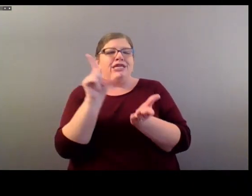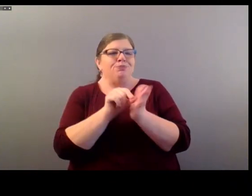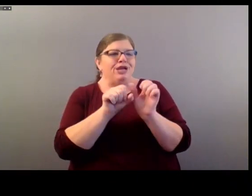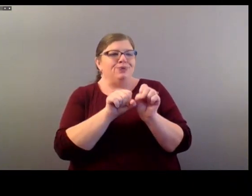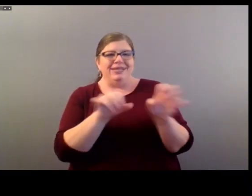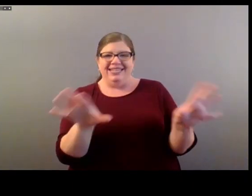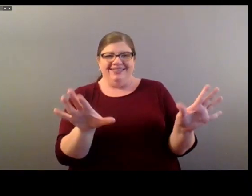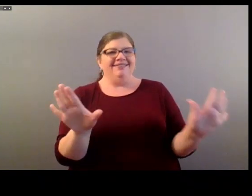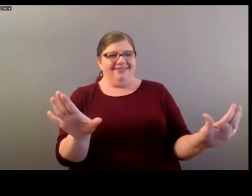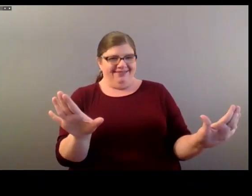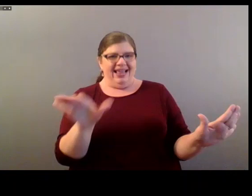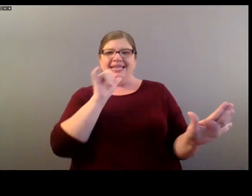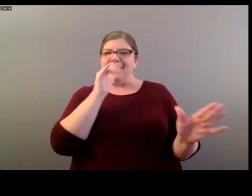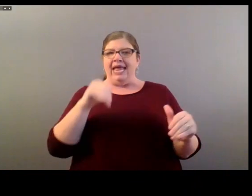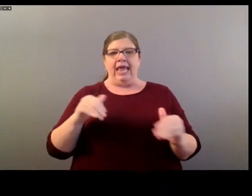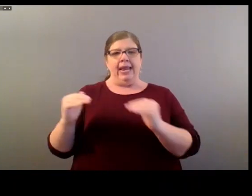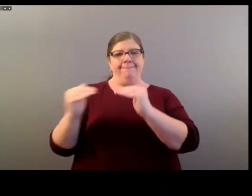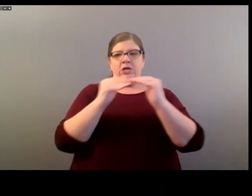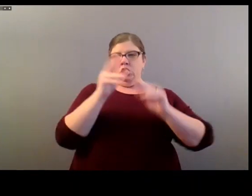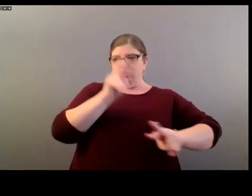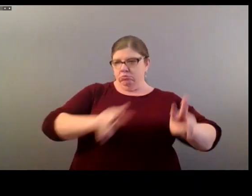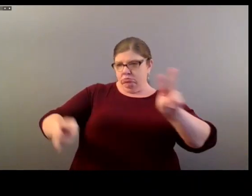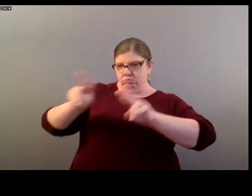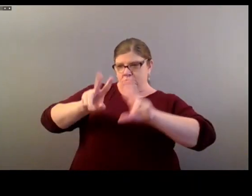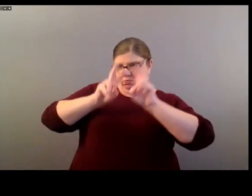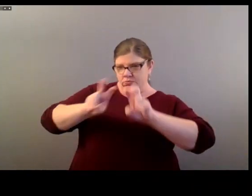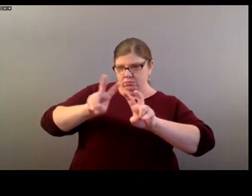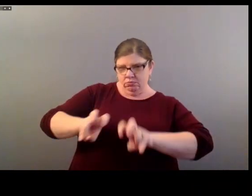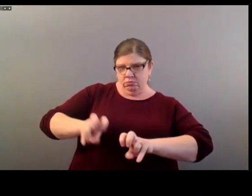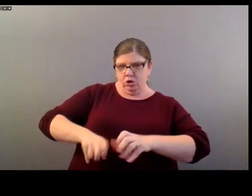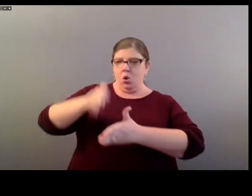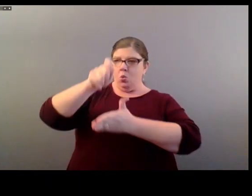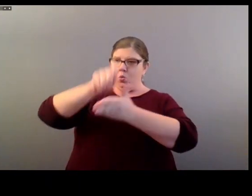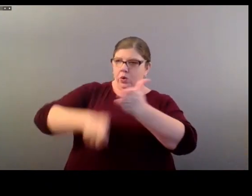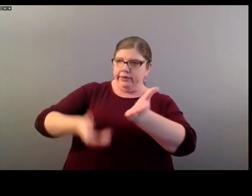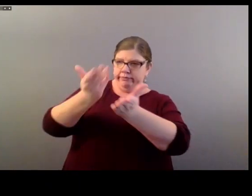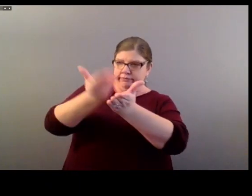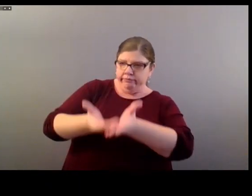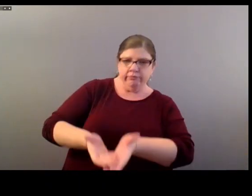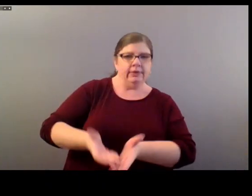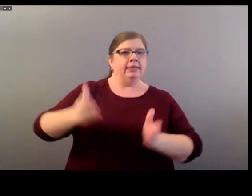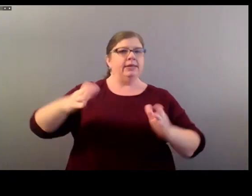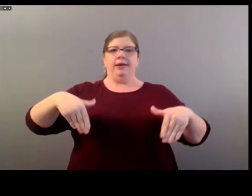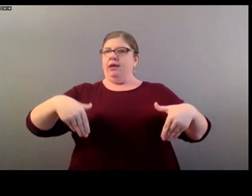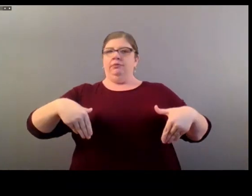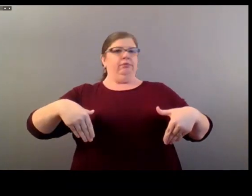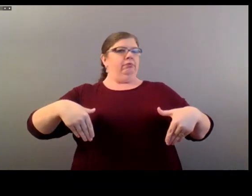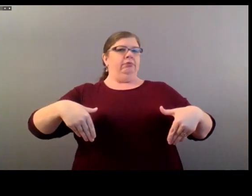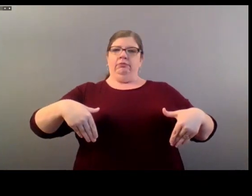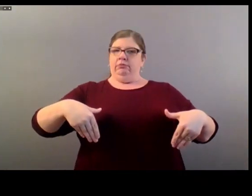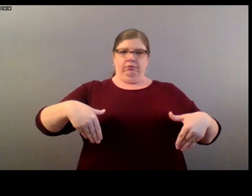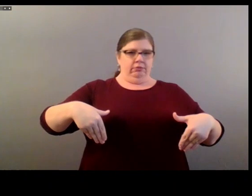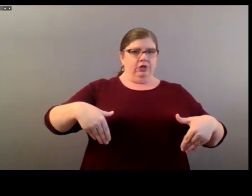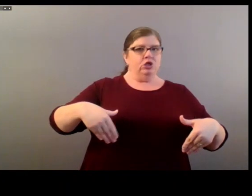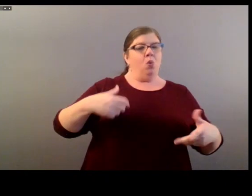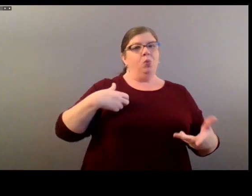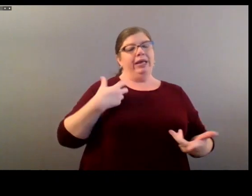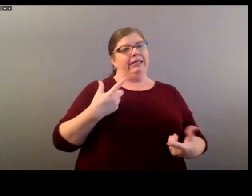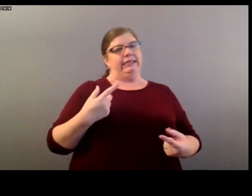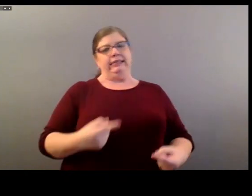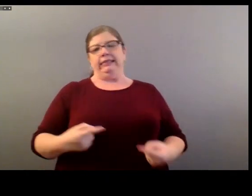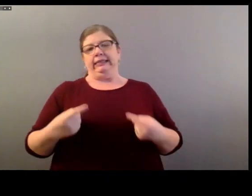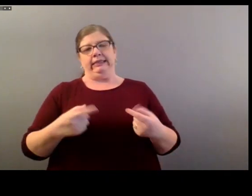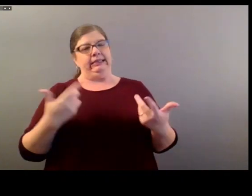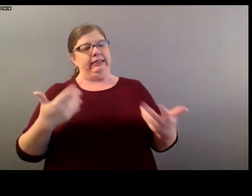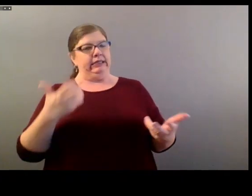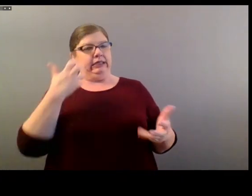a peer-reviewed, written up article yet, so it's really difficult to know because, as you